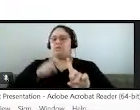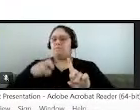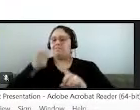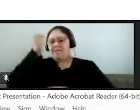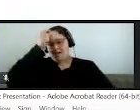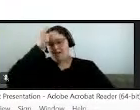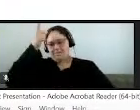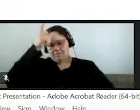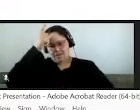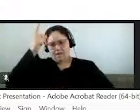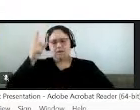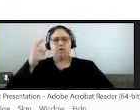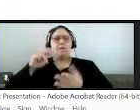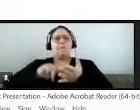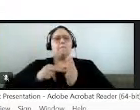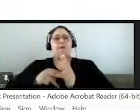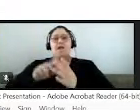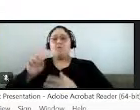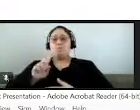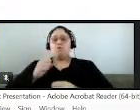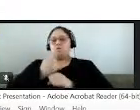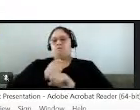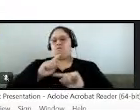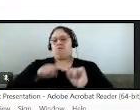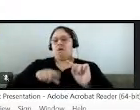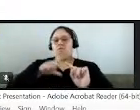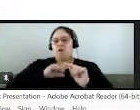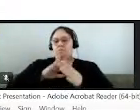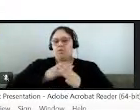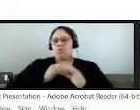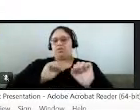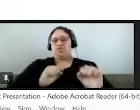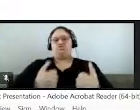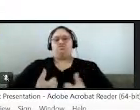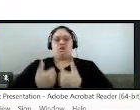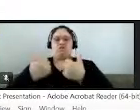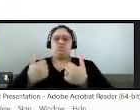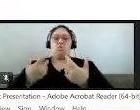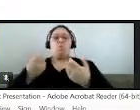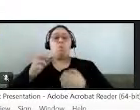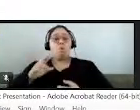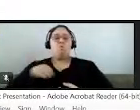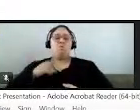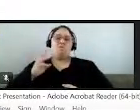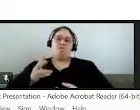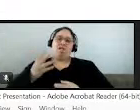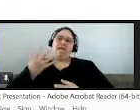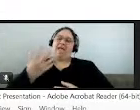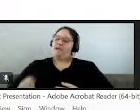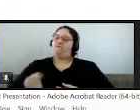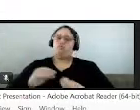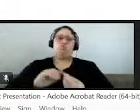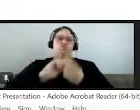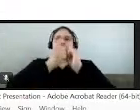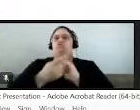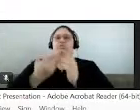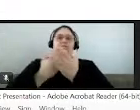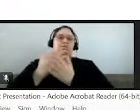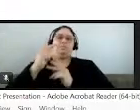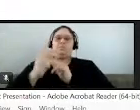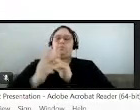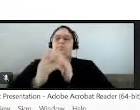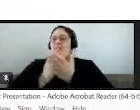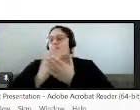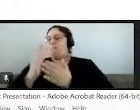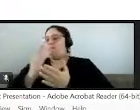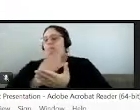to understand the plan is not workable because of these challenges, or we are going to have to amend some part of the plan